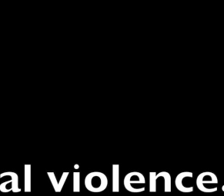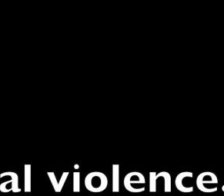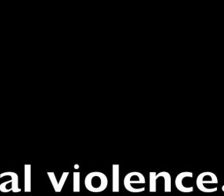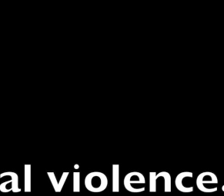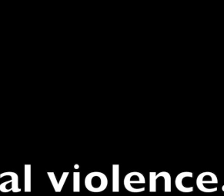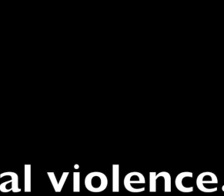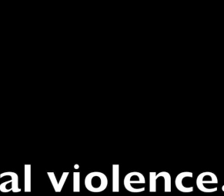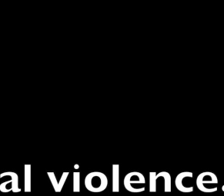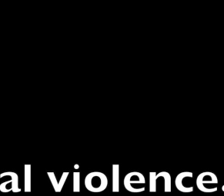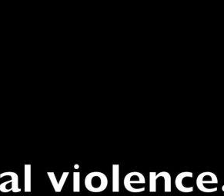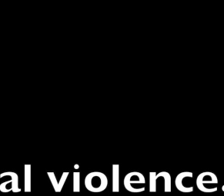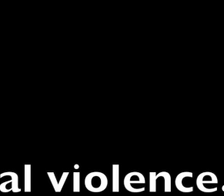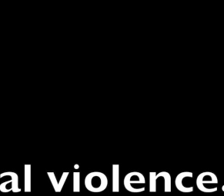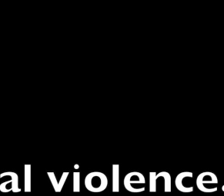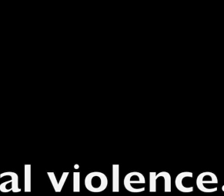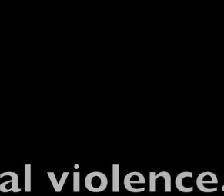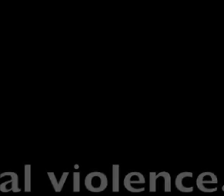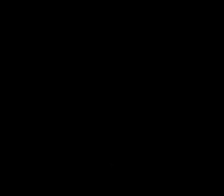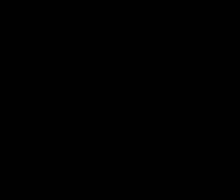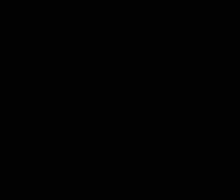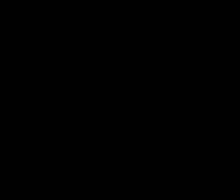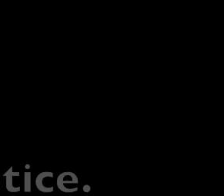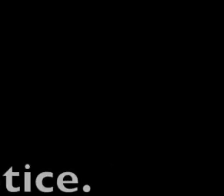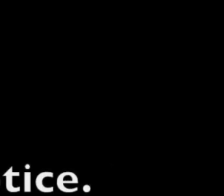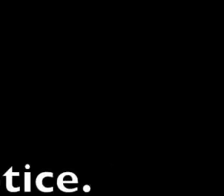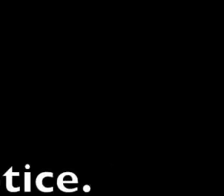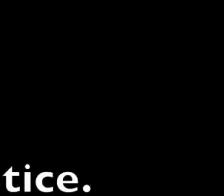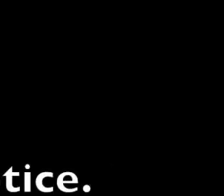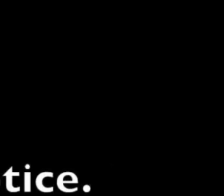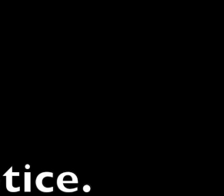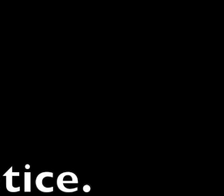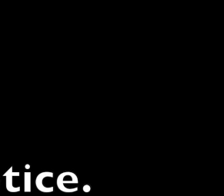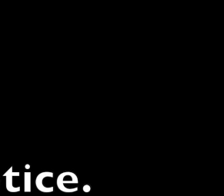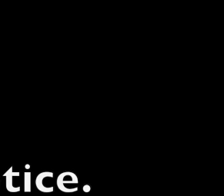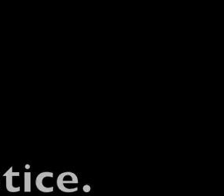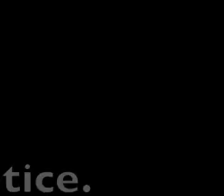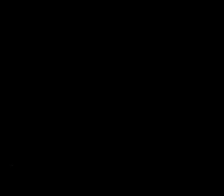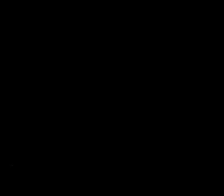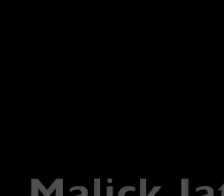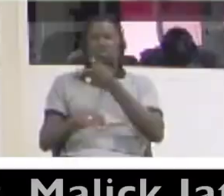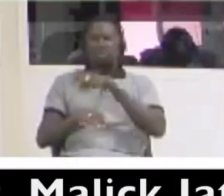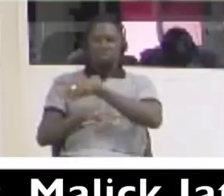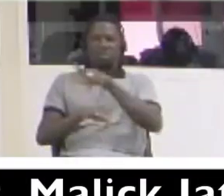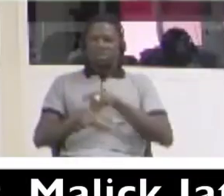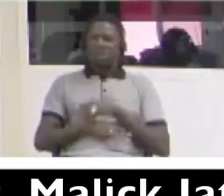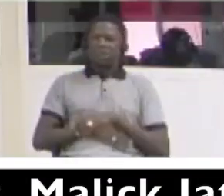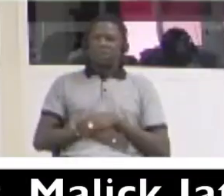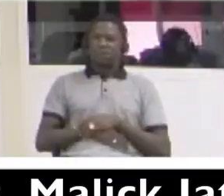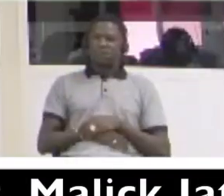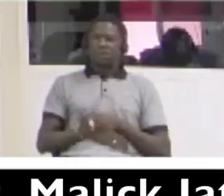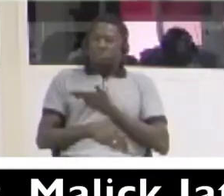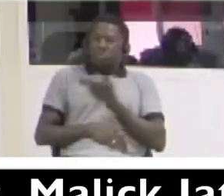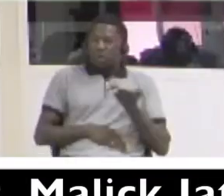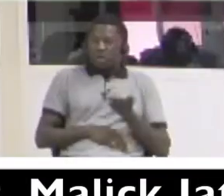violence when speaking about something different, but no one seemed to take notice. Here, one of the most